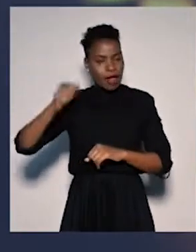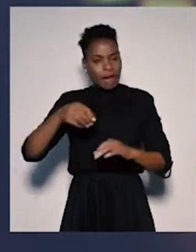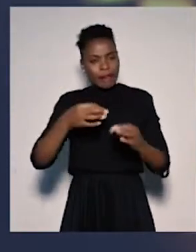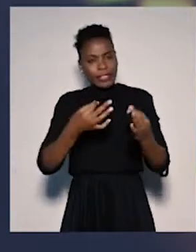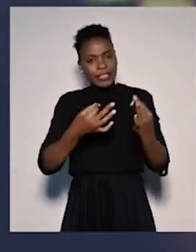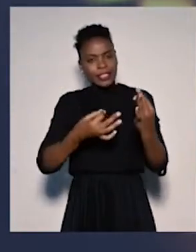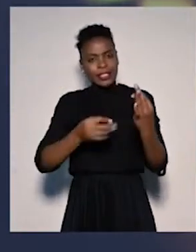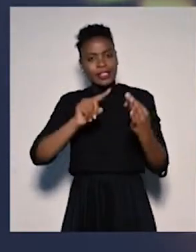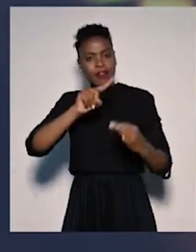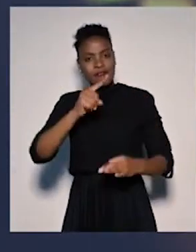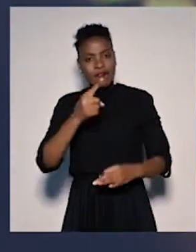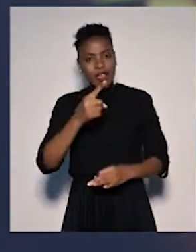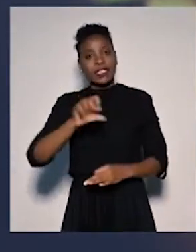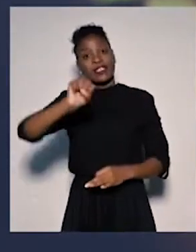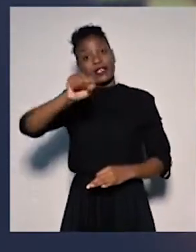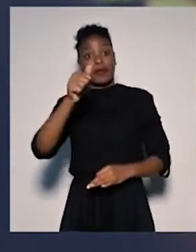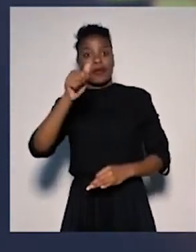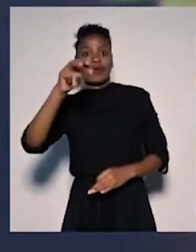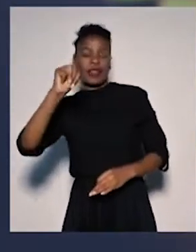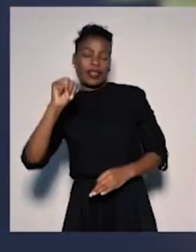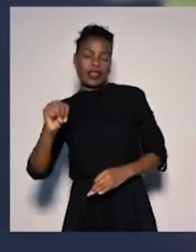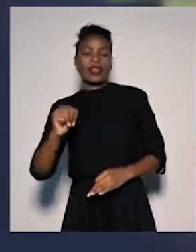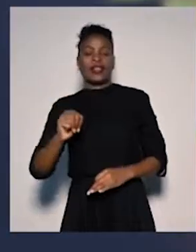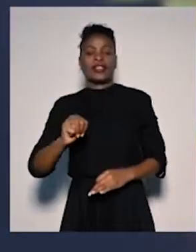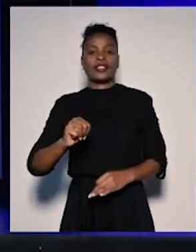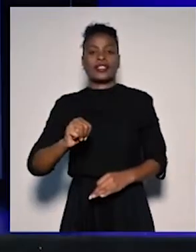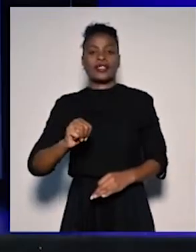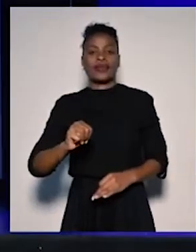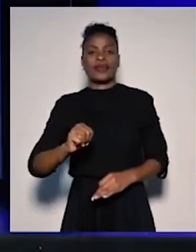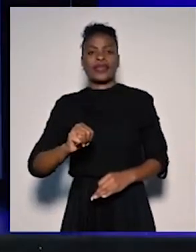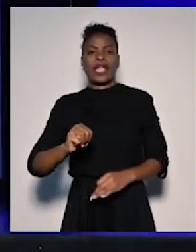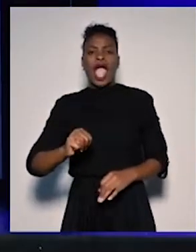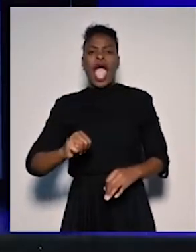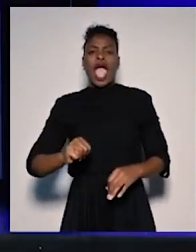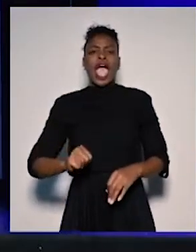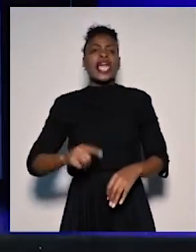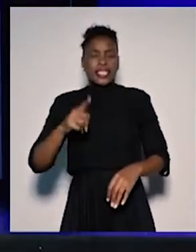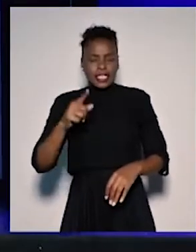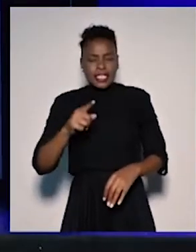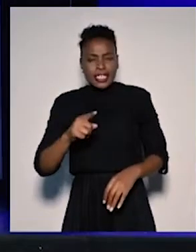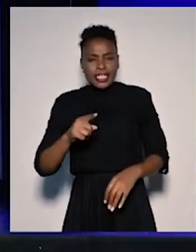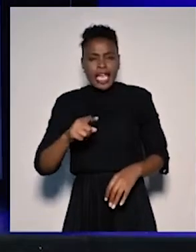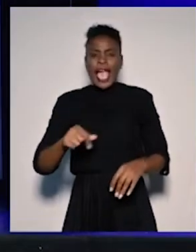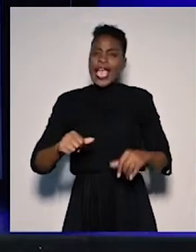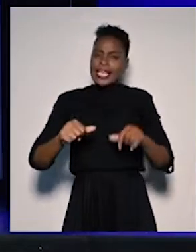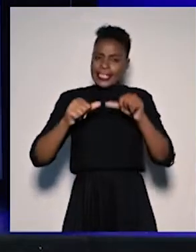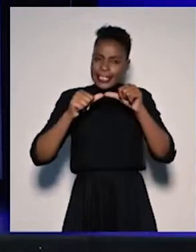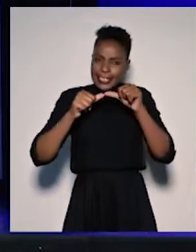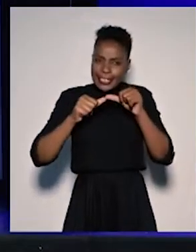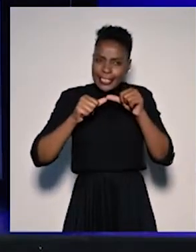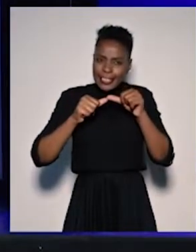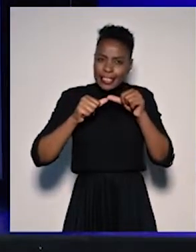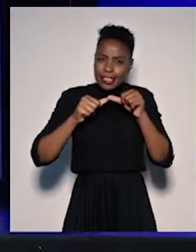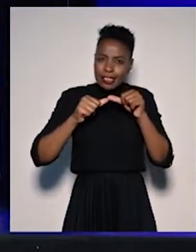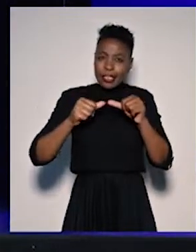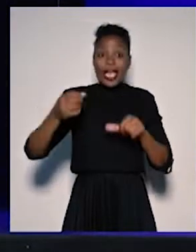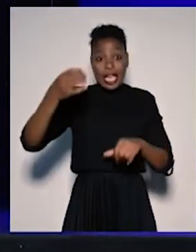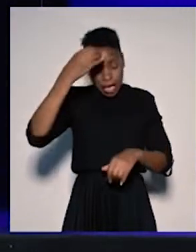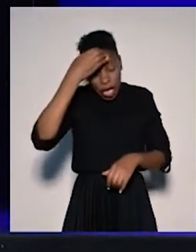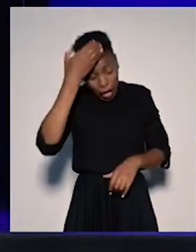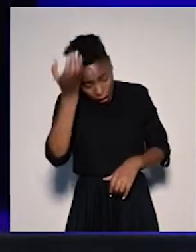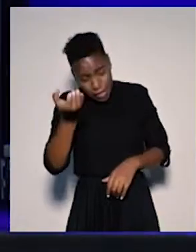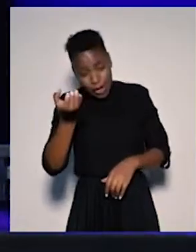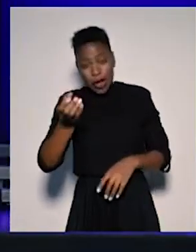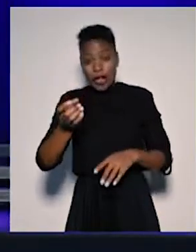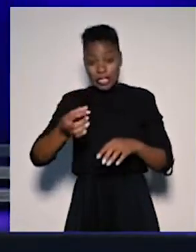Israel entered into the imperfect will of God by insisting on having a king. The way Israel was